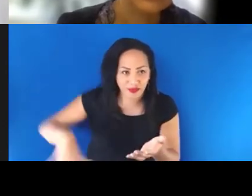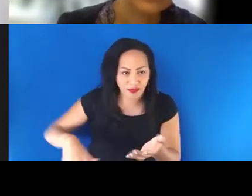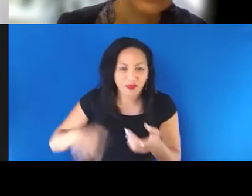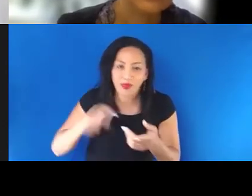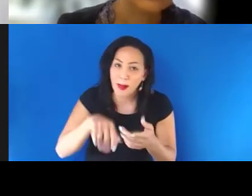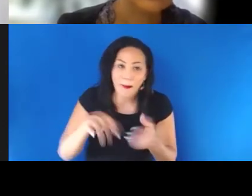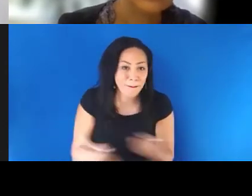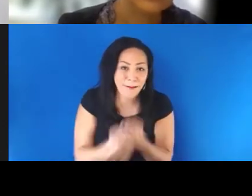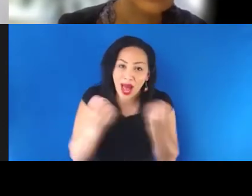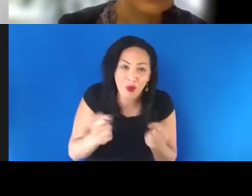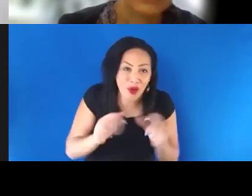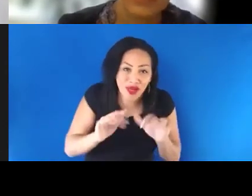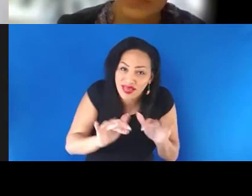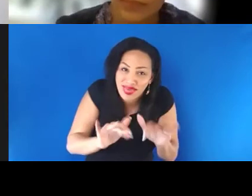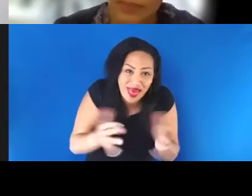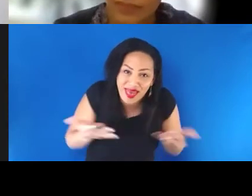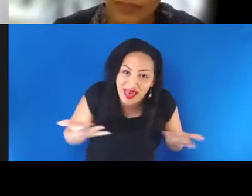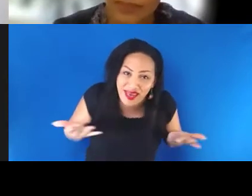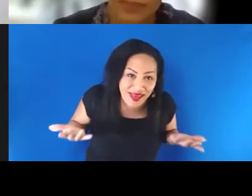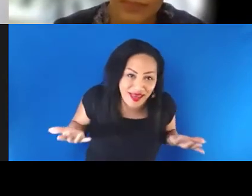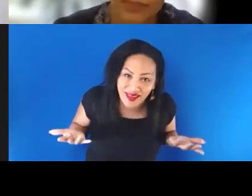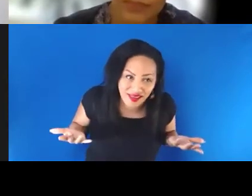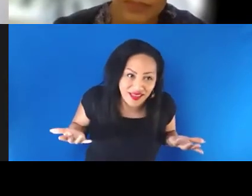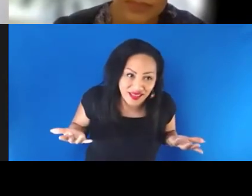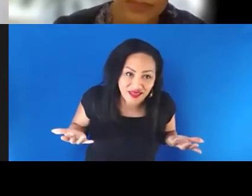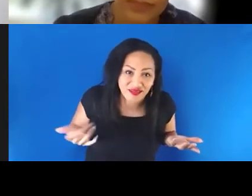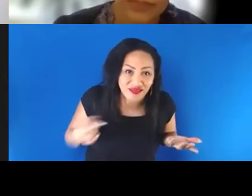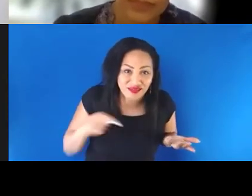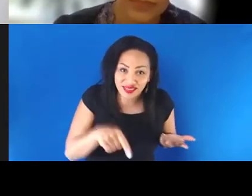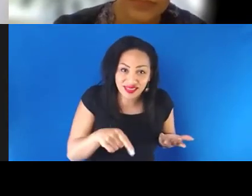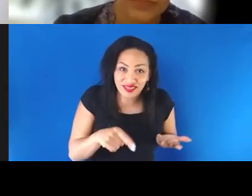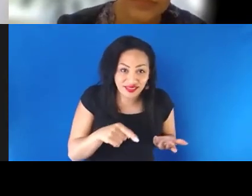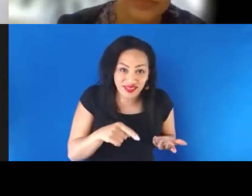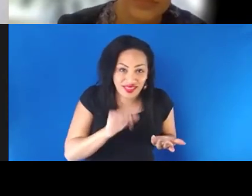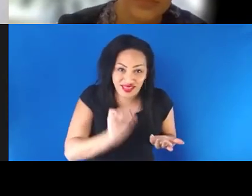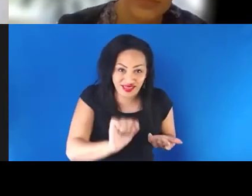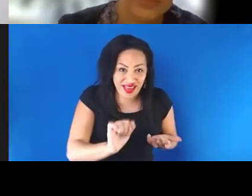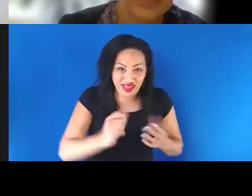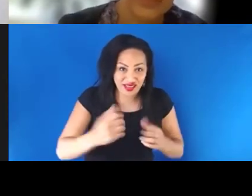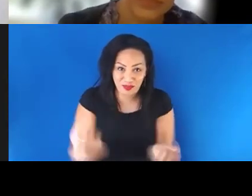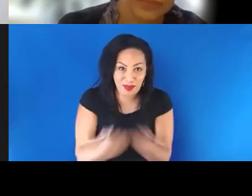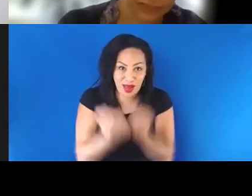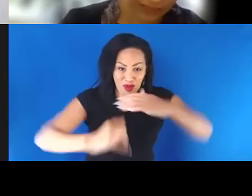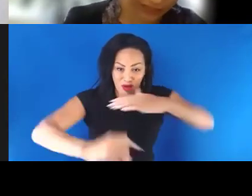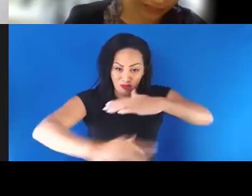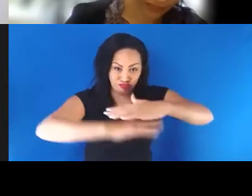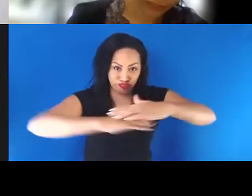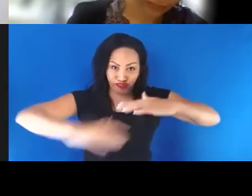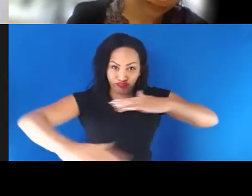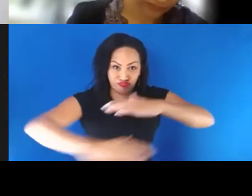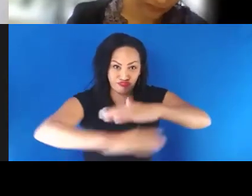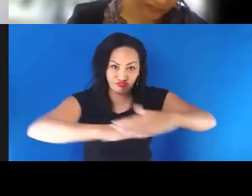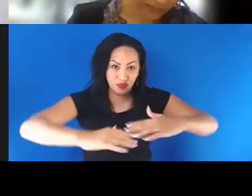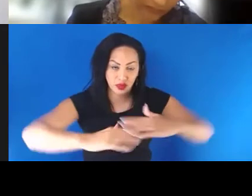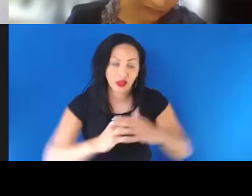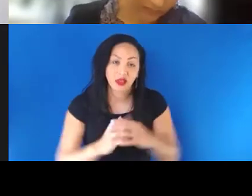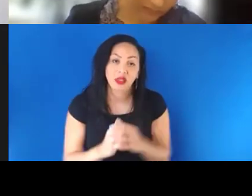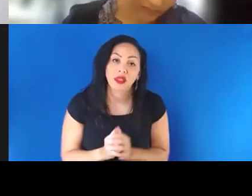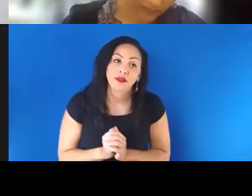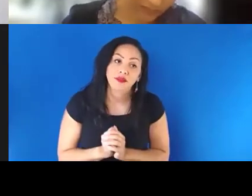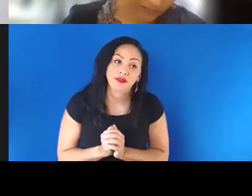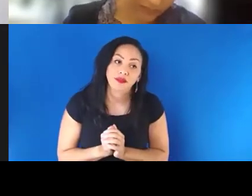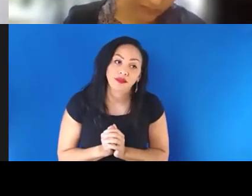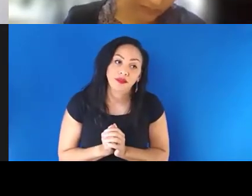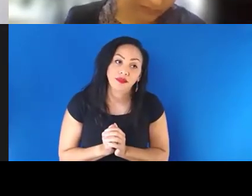are that they're made up of power differences in their own right, but actually they are